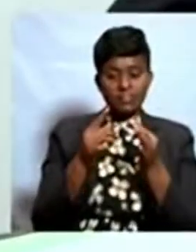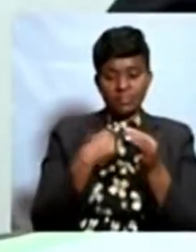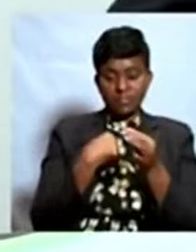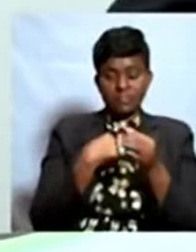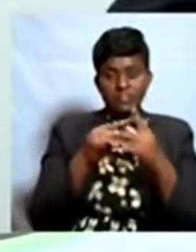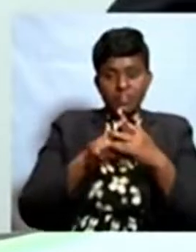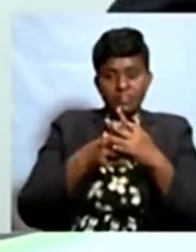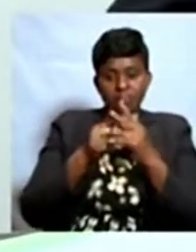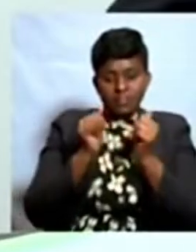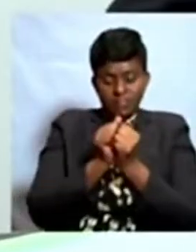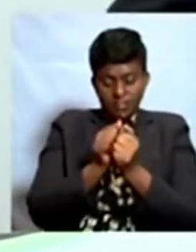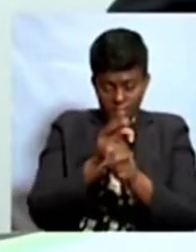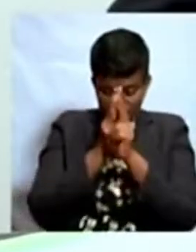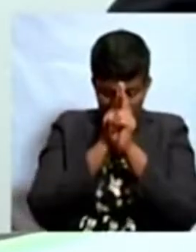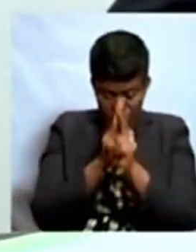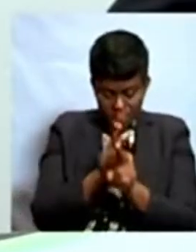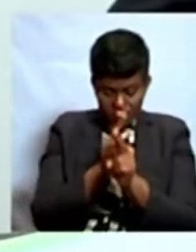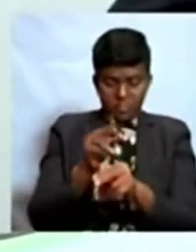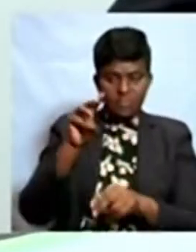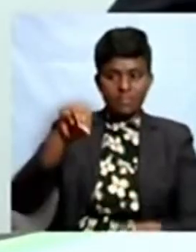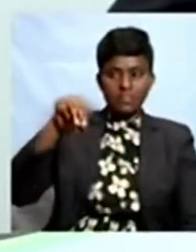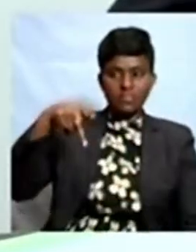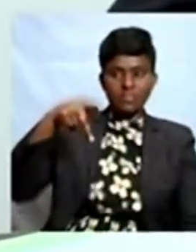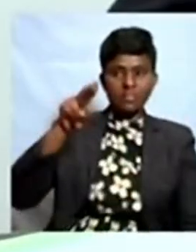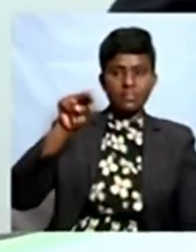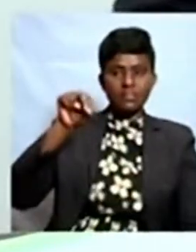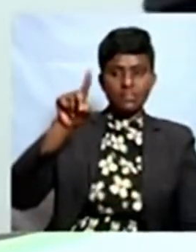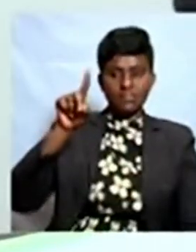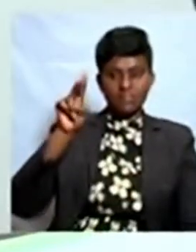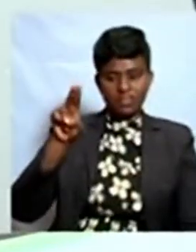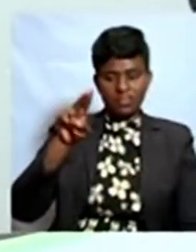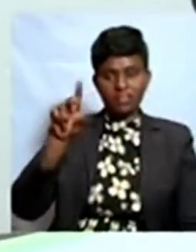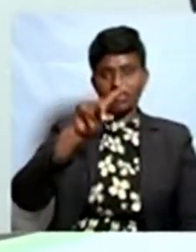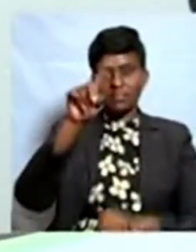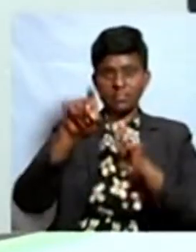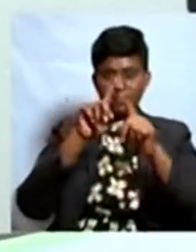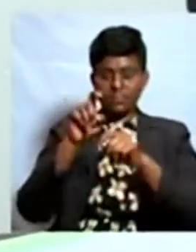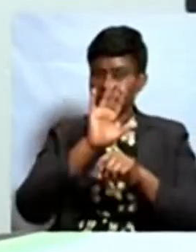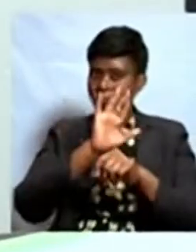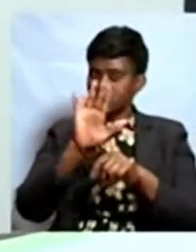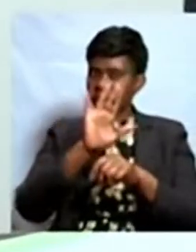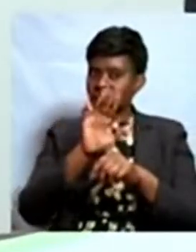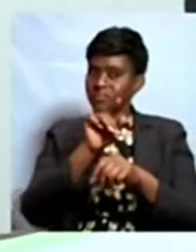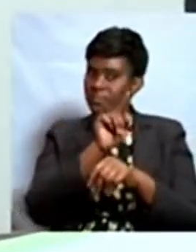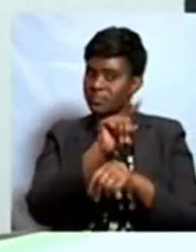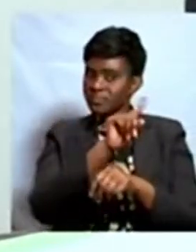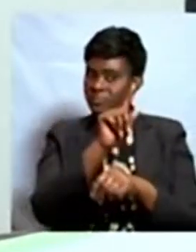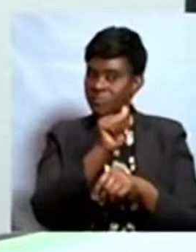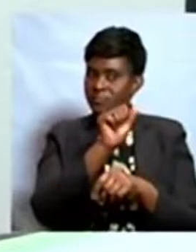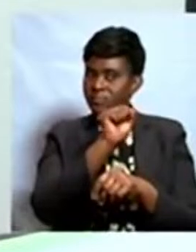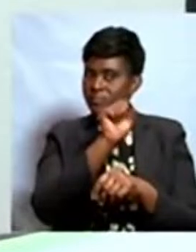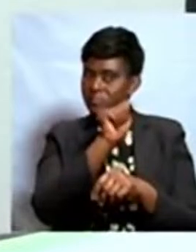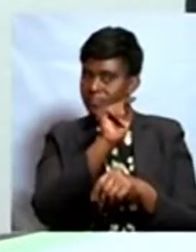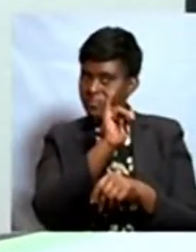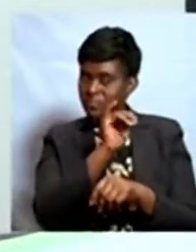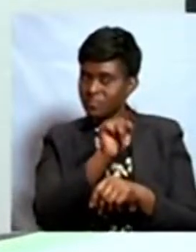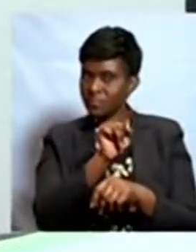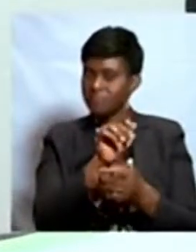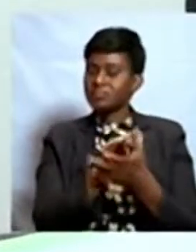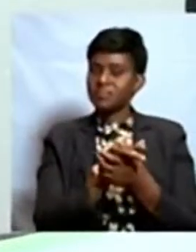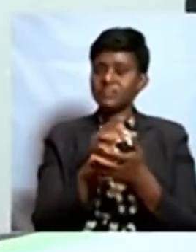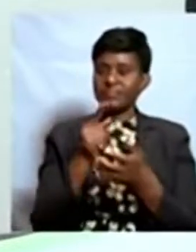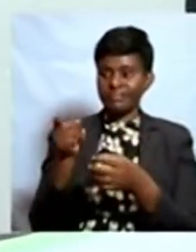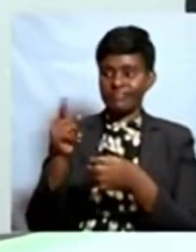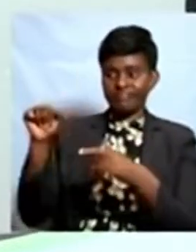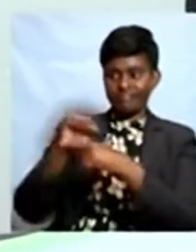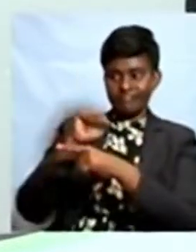with Honorable Mpundu's question on the capacitation of ZASTI. our